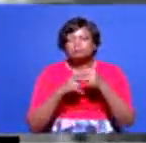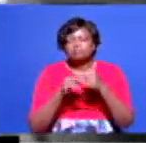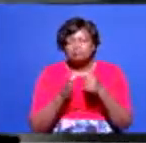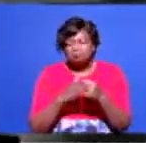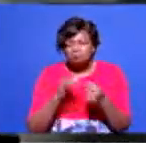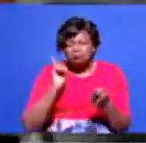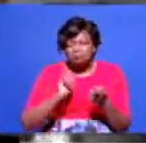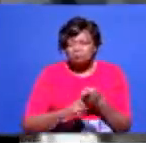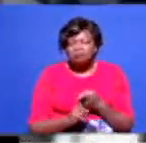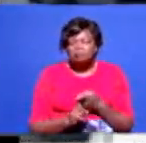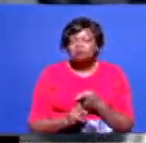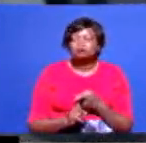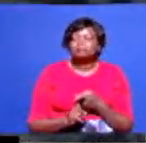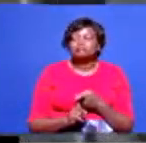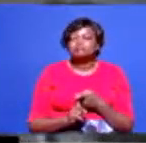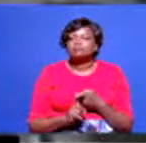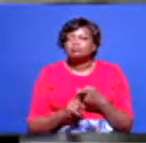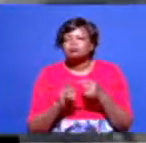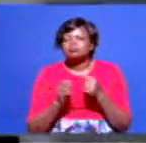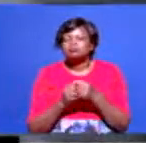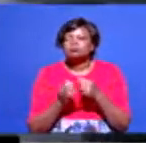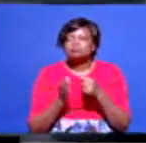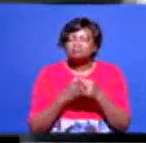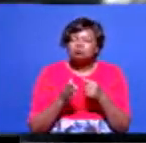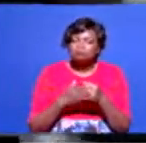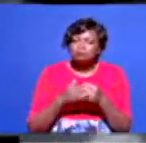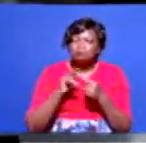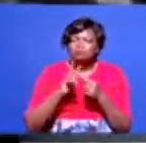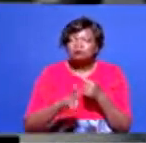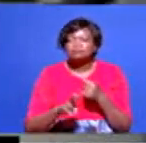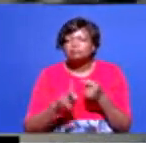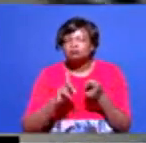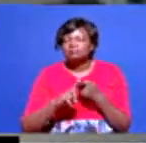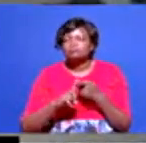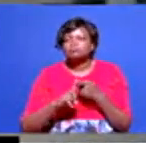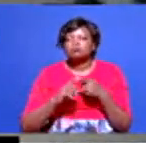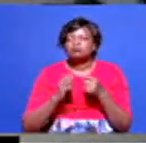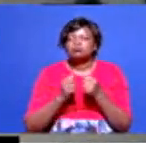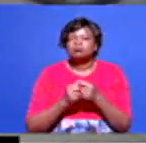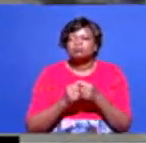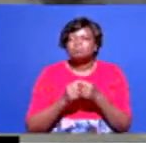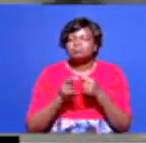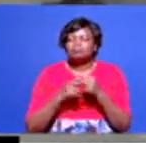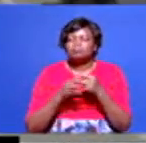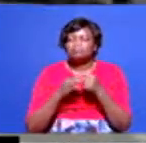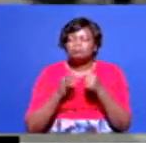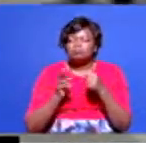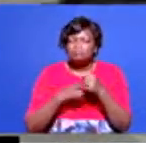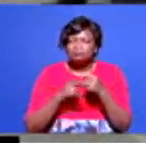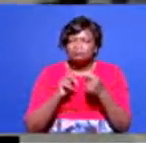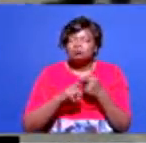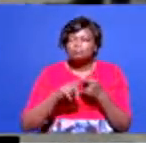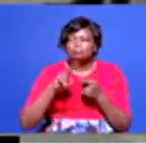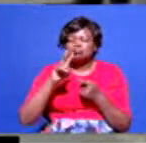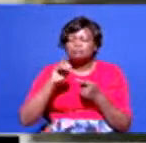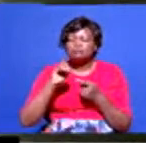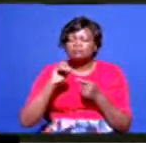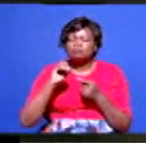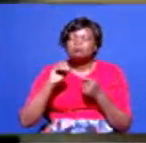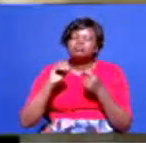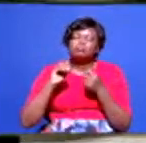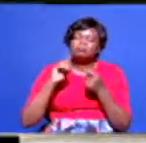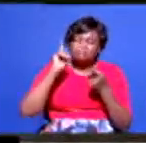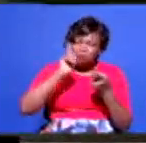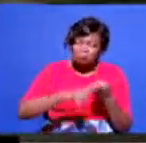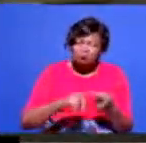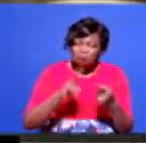1983, 1988, 1992, 1997, 2002, and 2007.